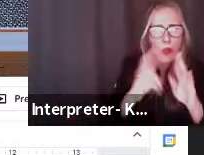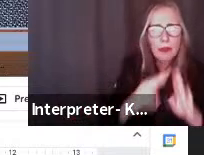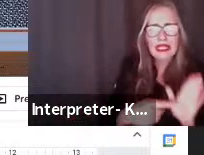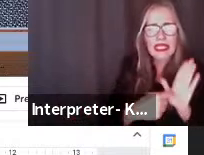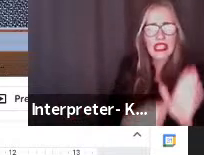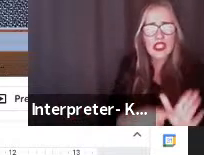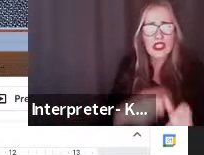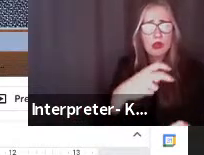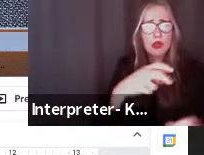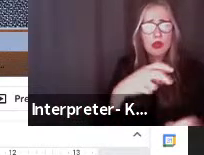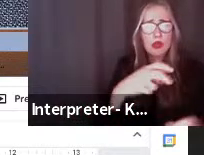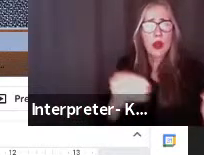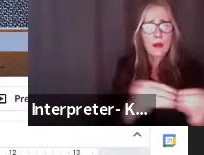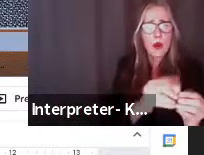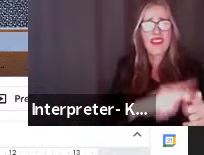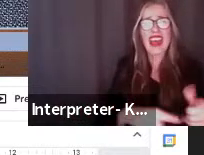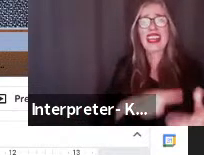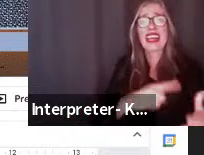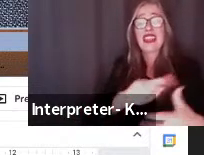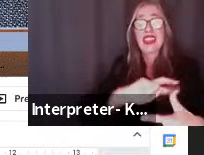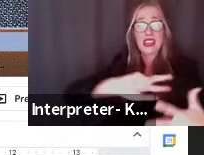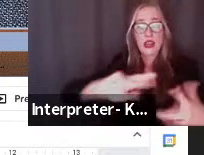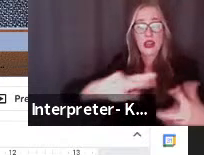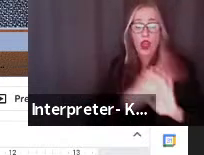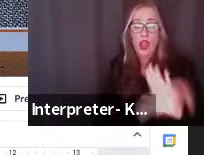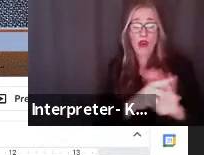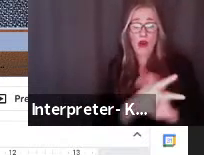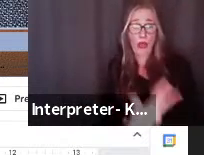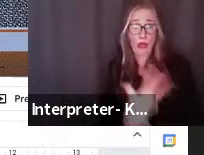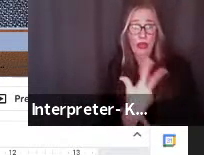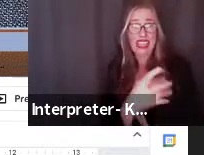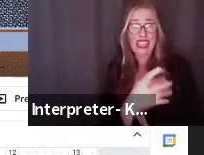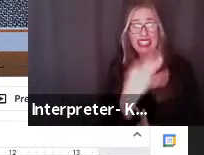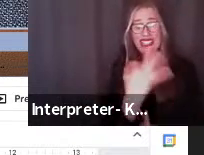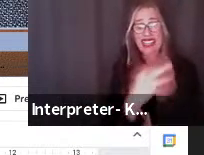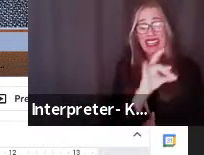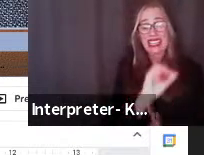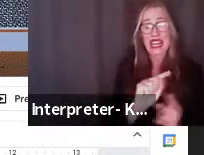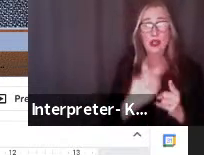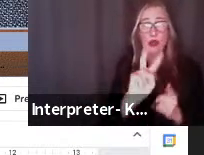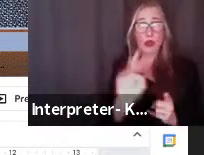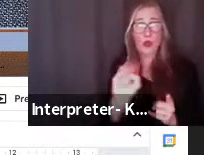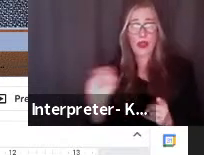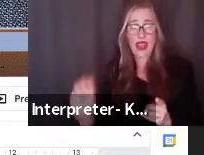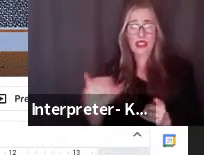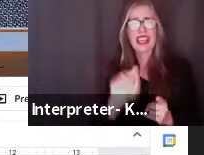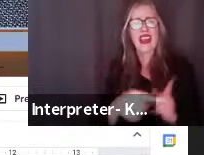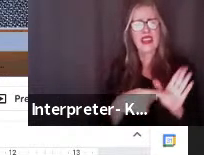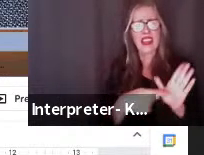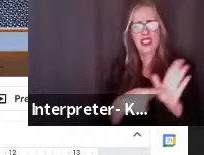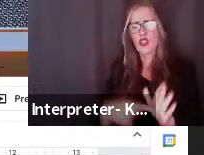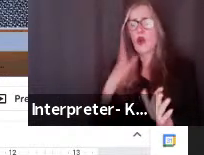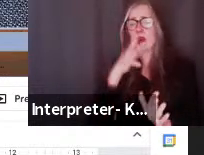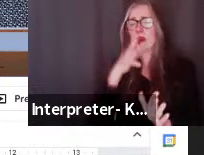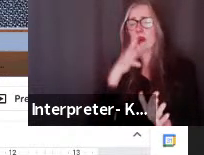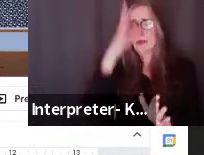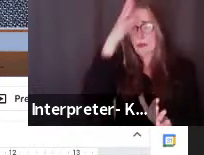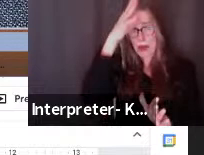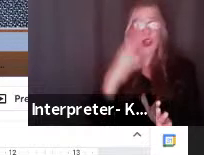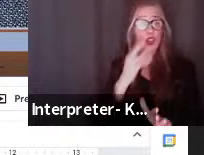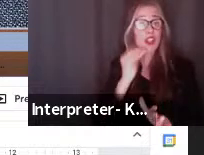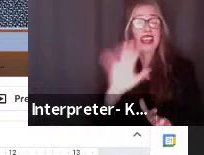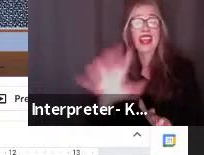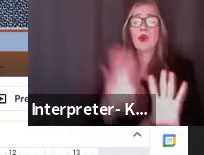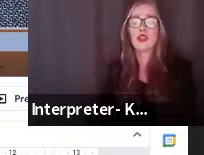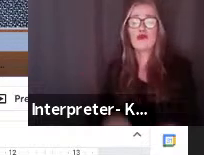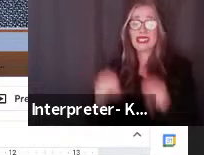year of threes the 80s to the 2000s and at this point what the state is working toward is recession or sending a parenthood so in 74